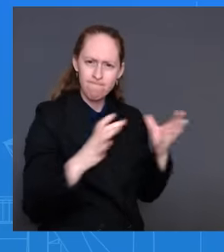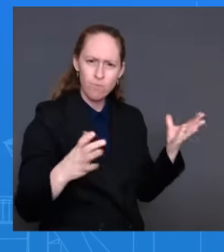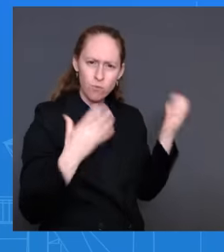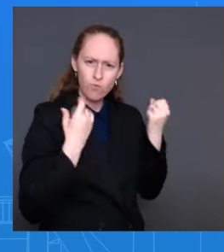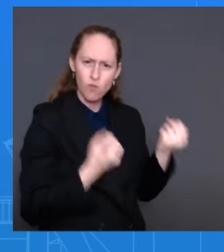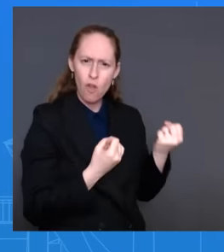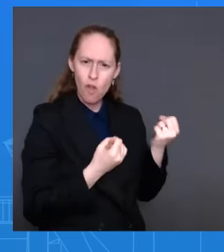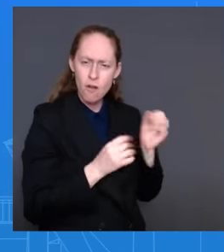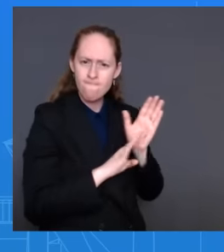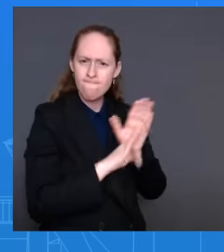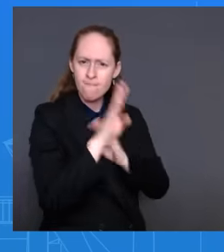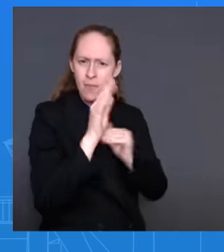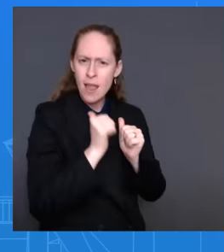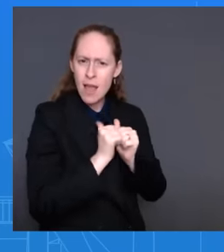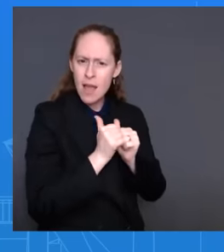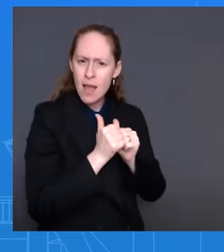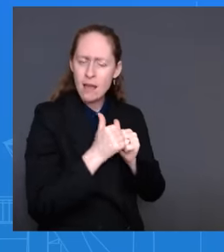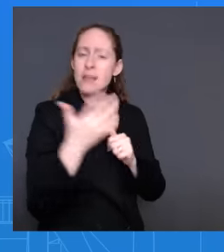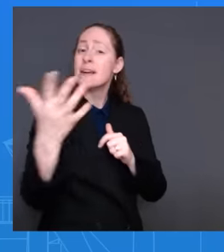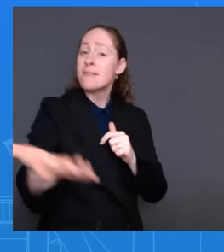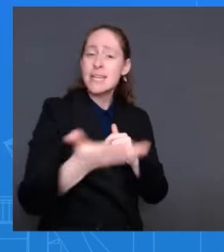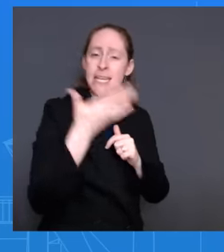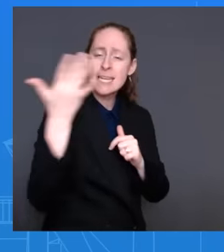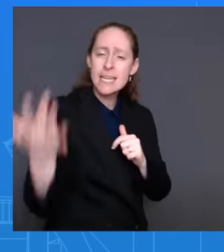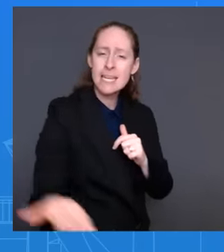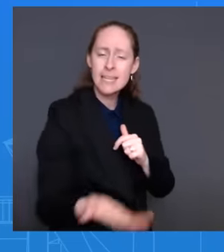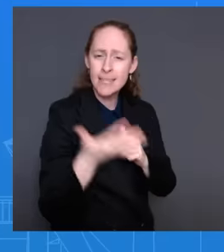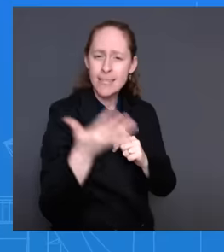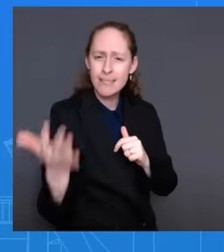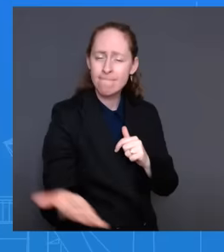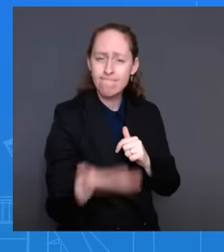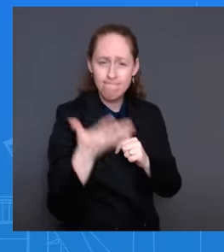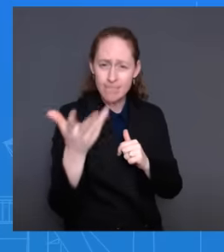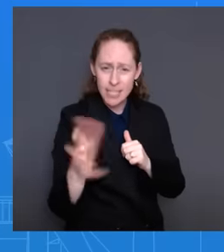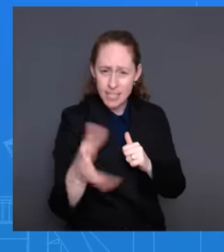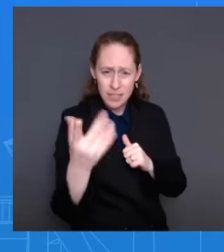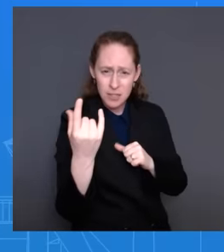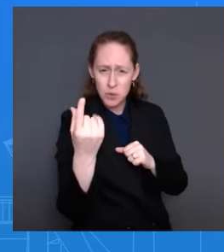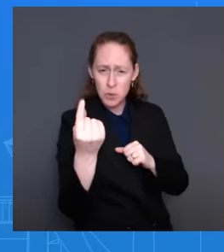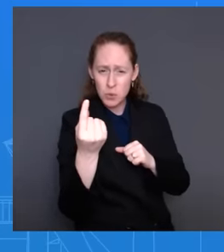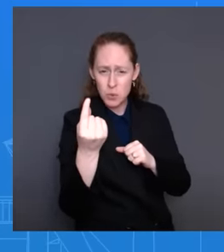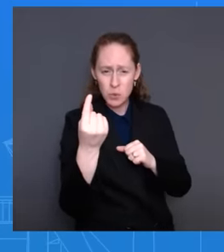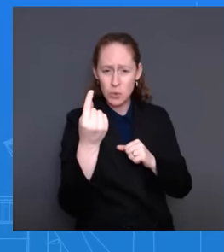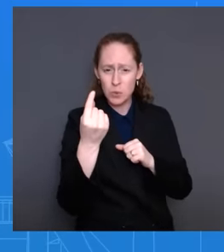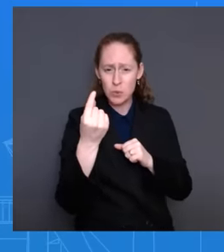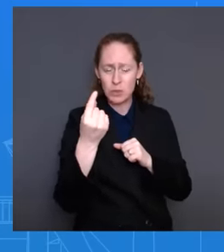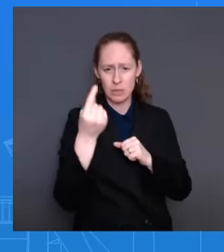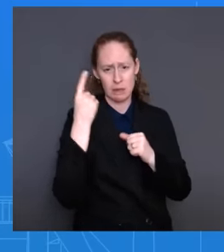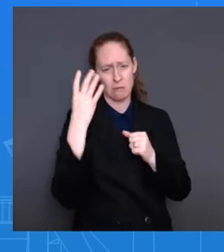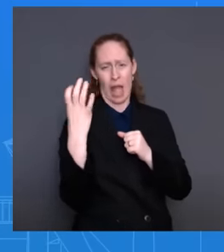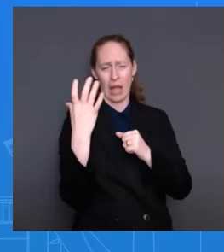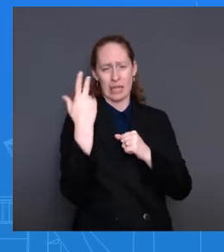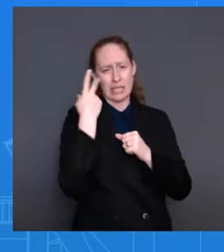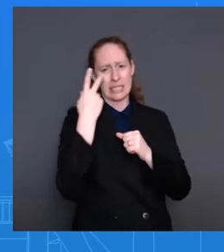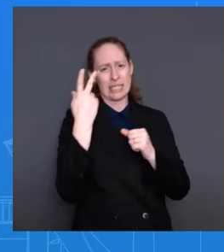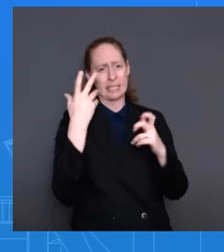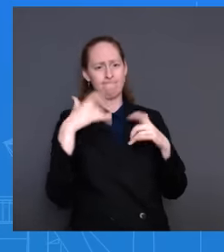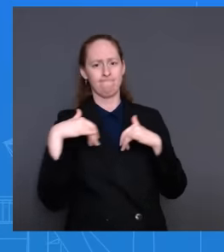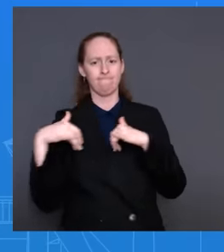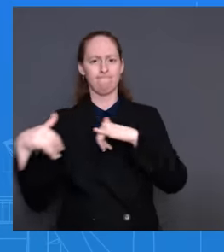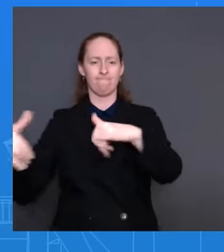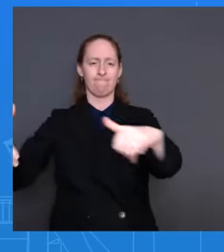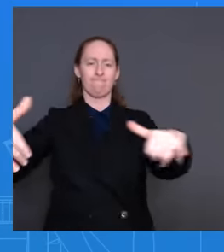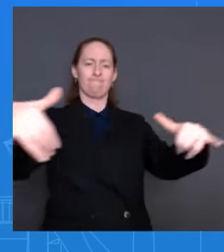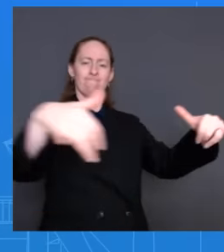his animating feature of what he wants to get done for years, which is how do you build an economy from the bottom up, the middle out, where working families have